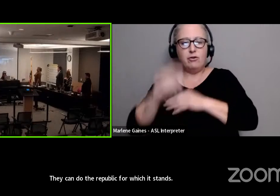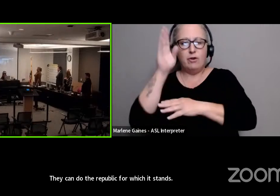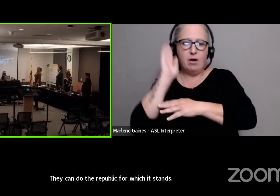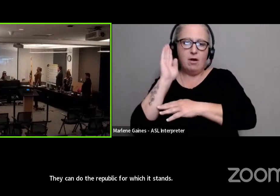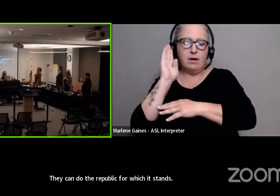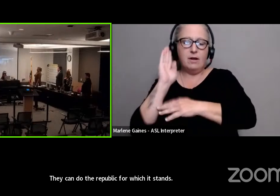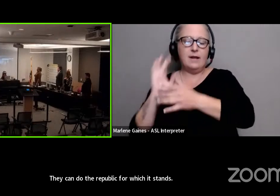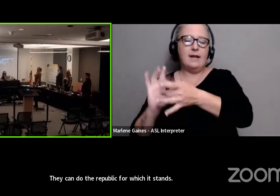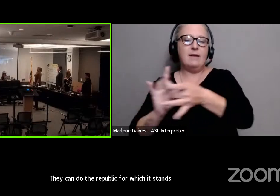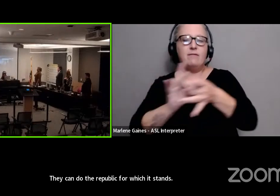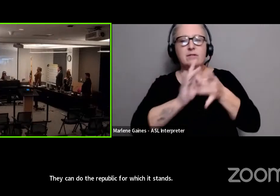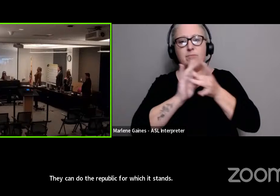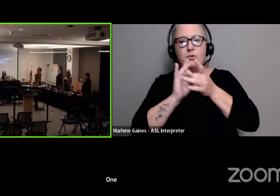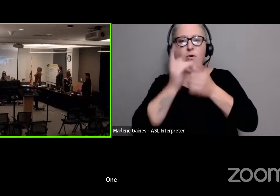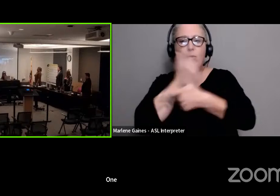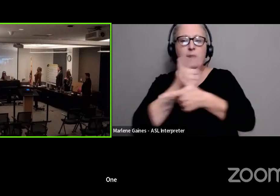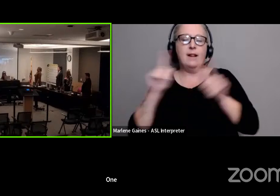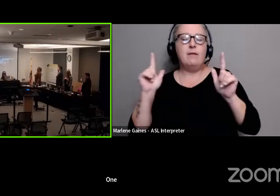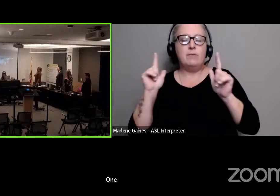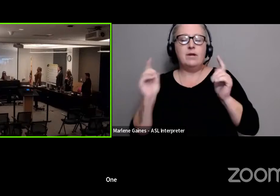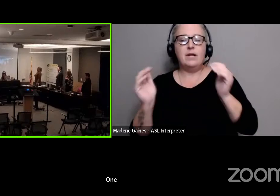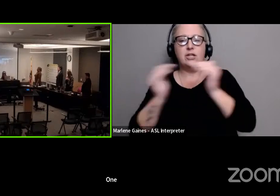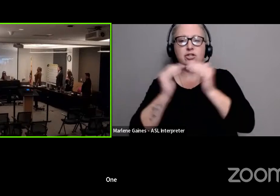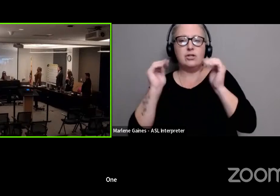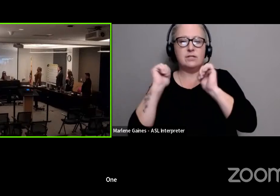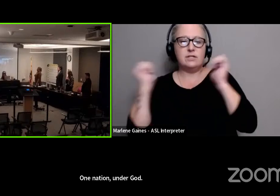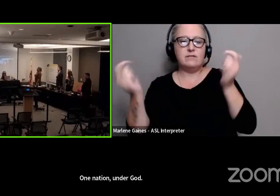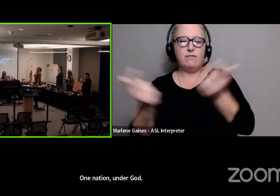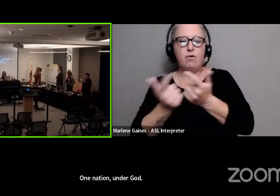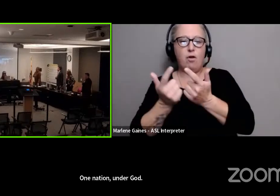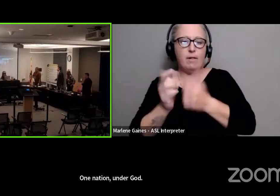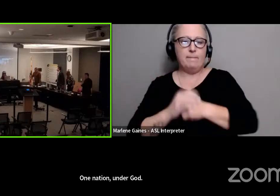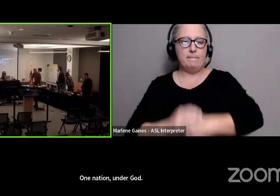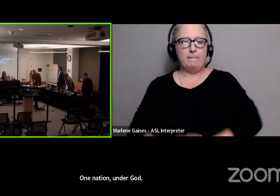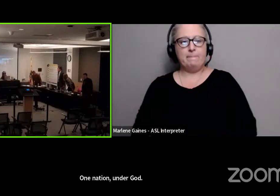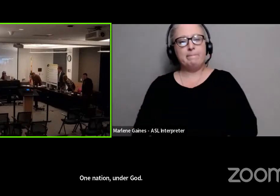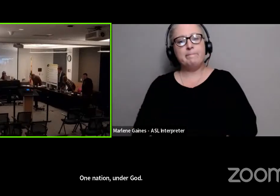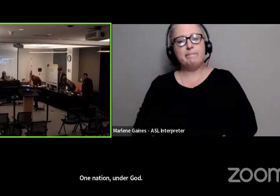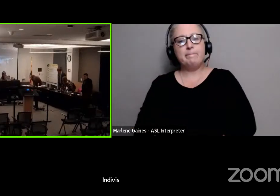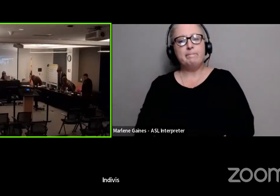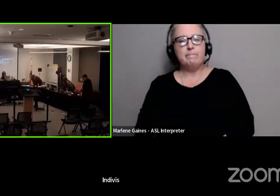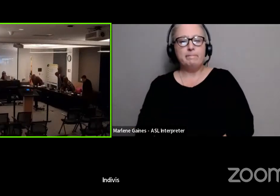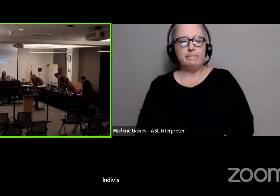under God, indivisible, with liberty and justice for all.